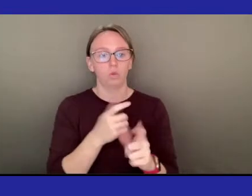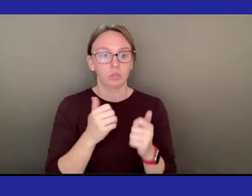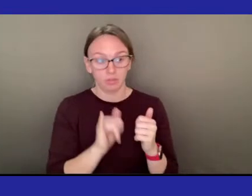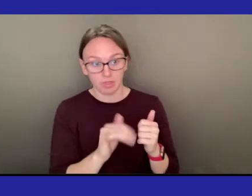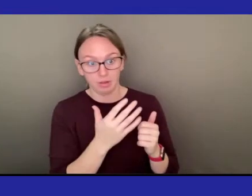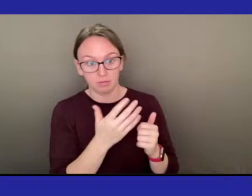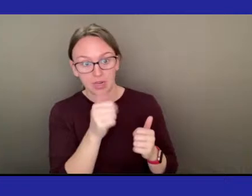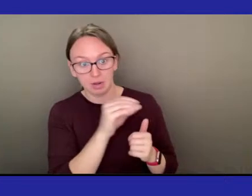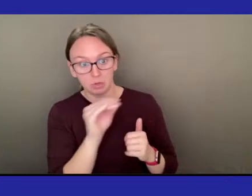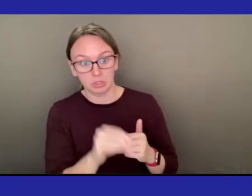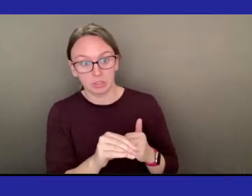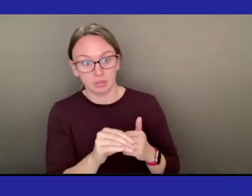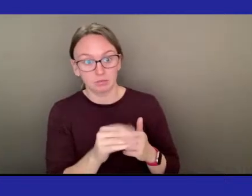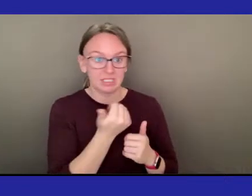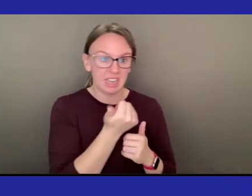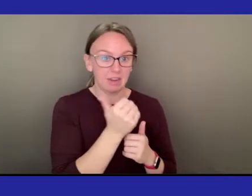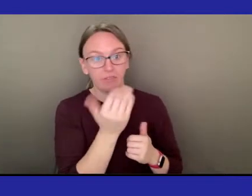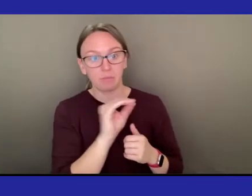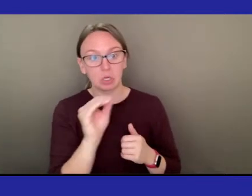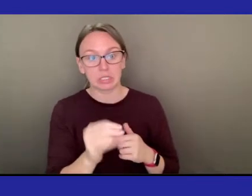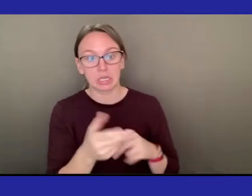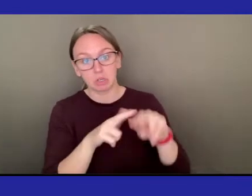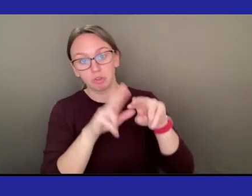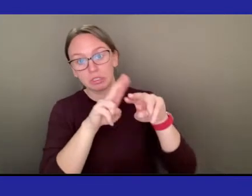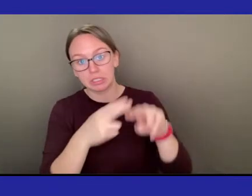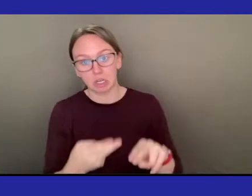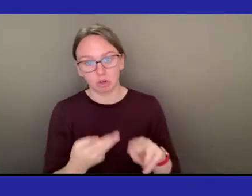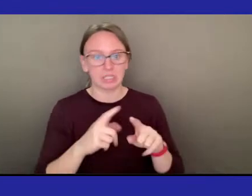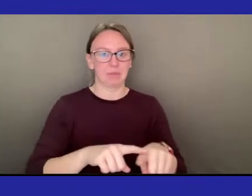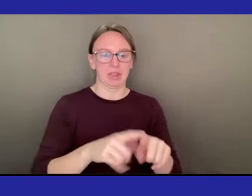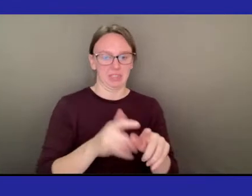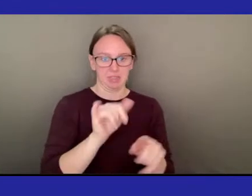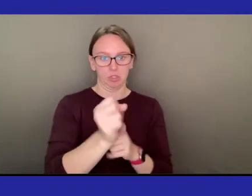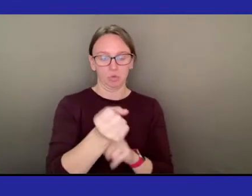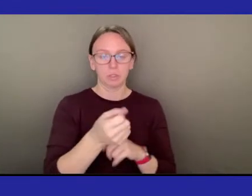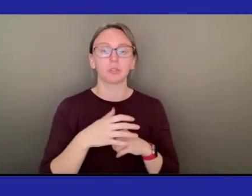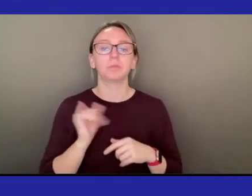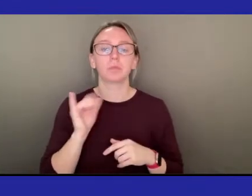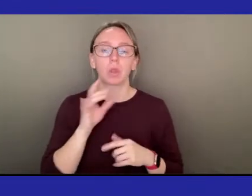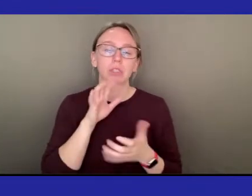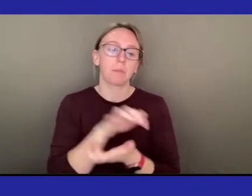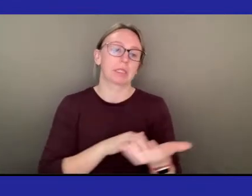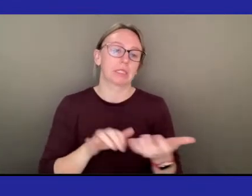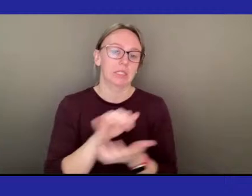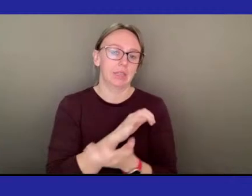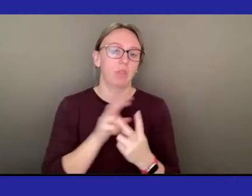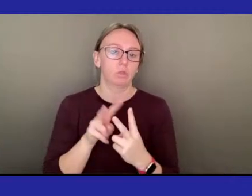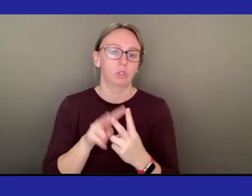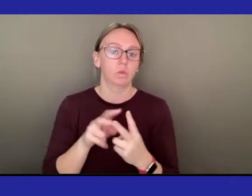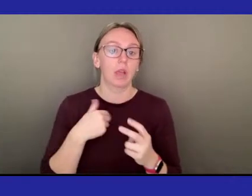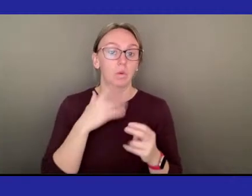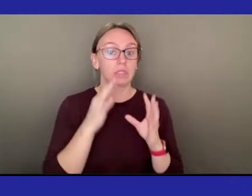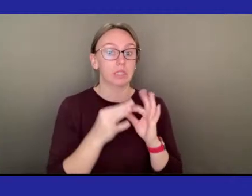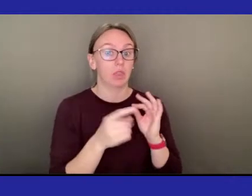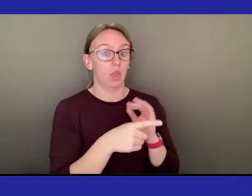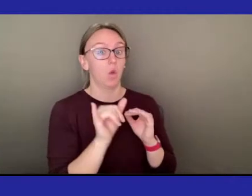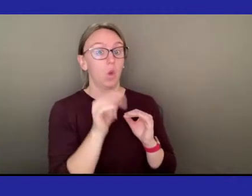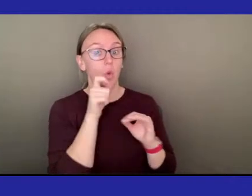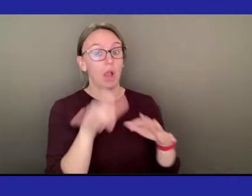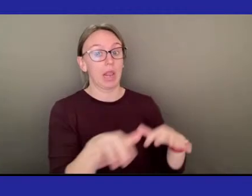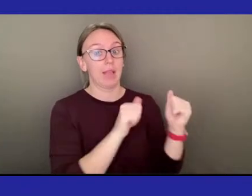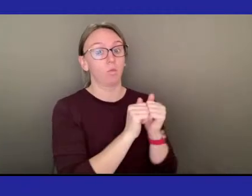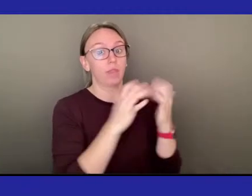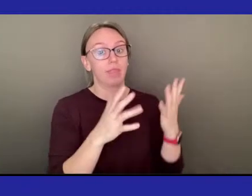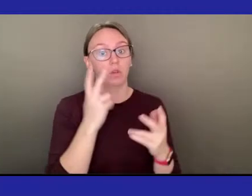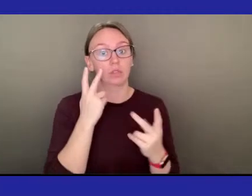combination of those two things. I could say for the left without being seen from the emergency department, 4% is kind of a target